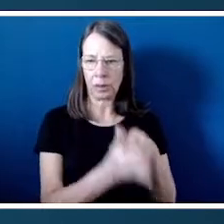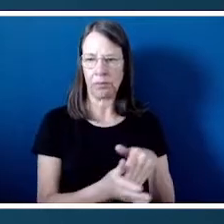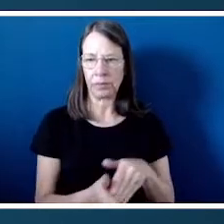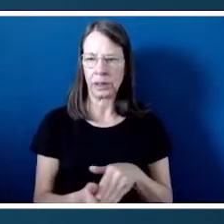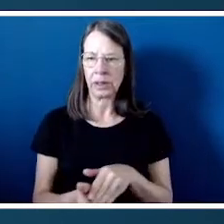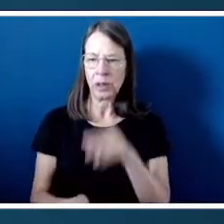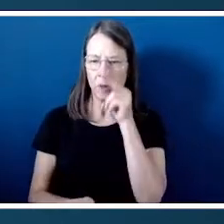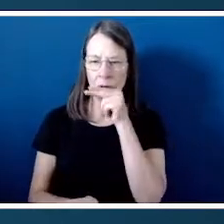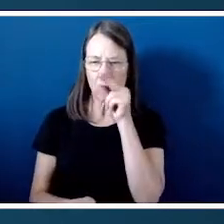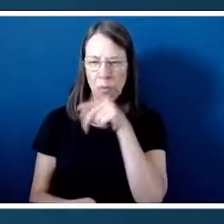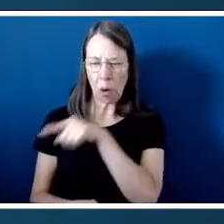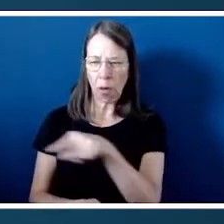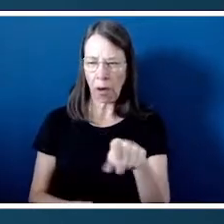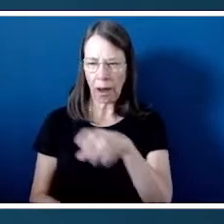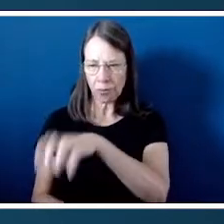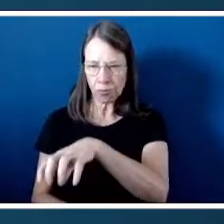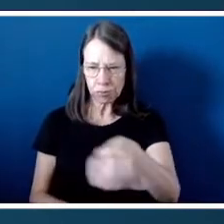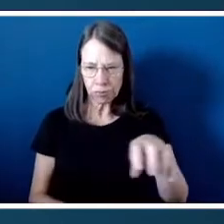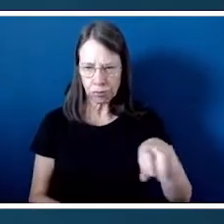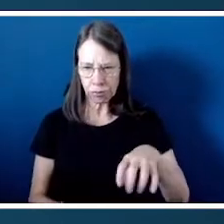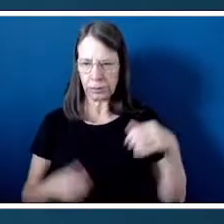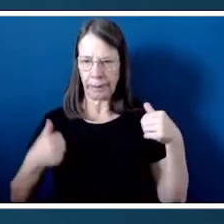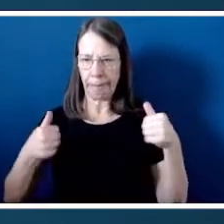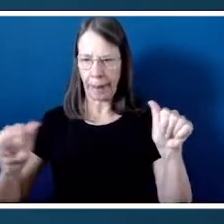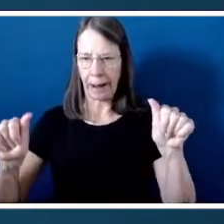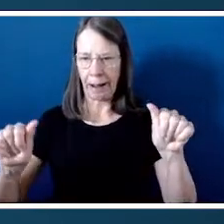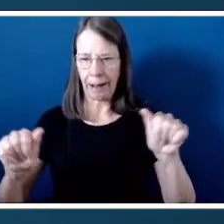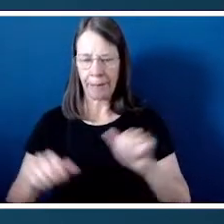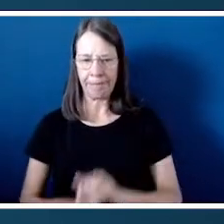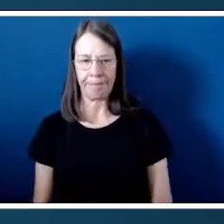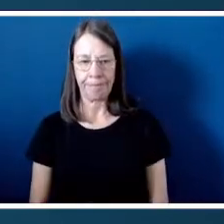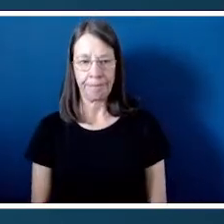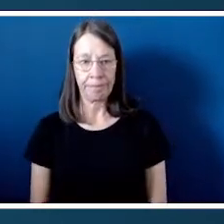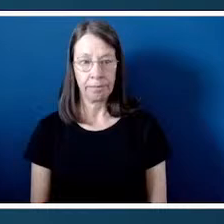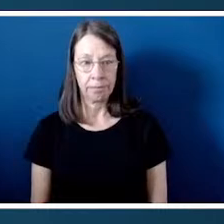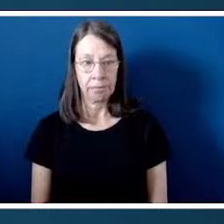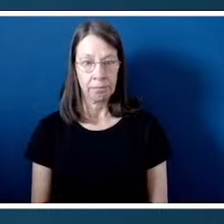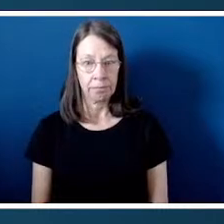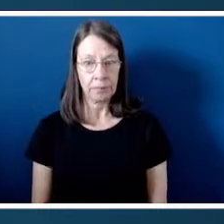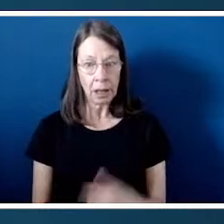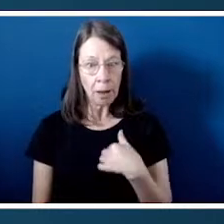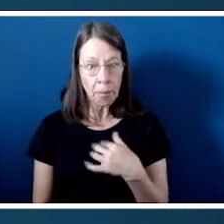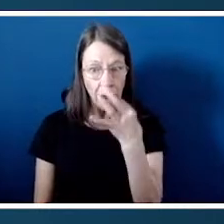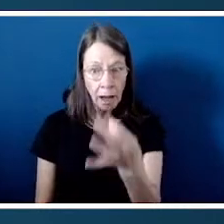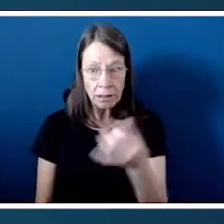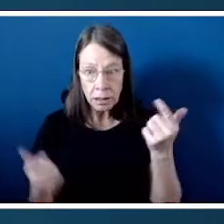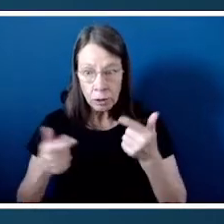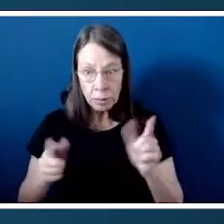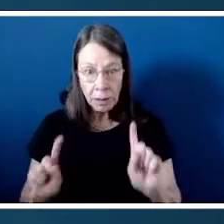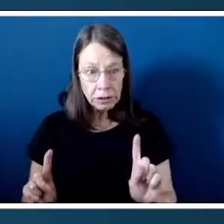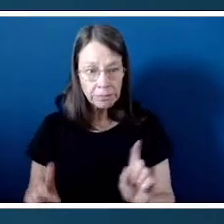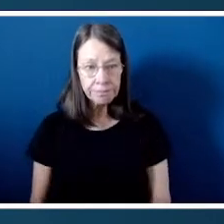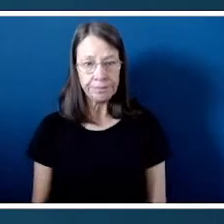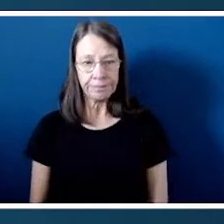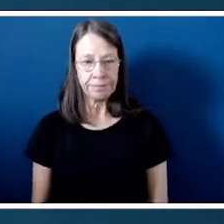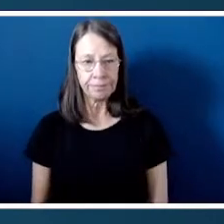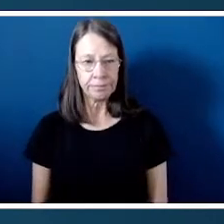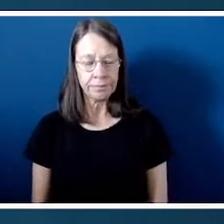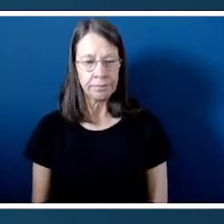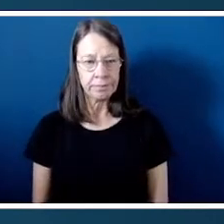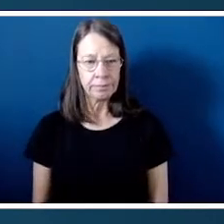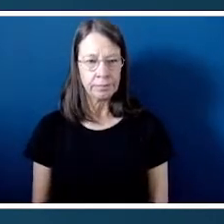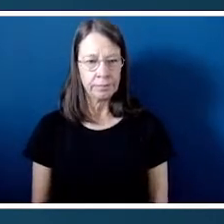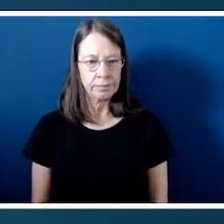Is this, the question I want to ask, is this too much to ask for? Does anyone really believe that